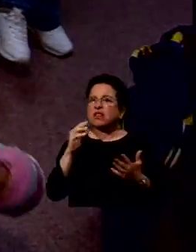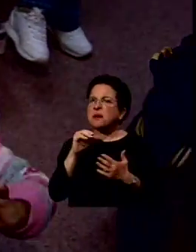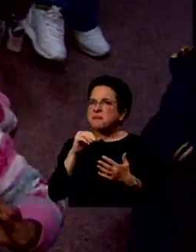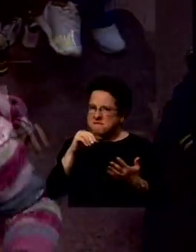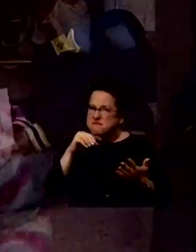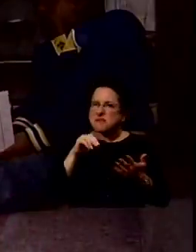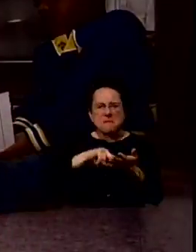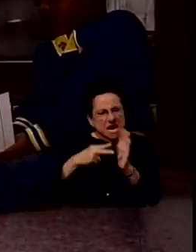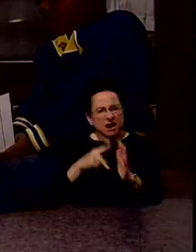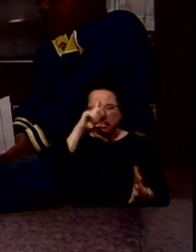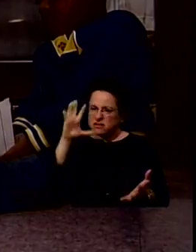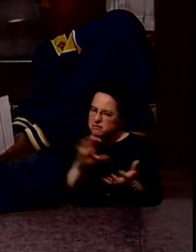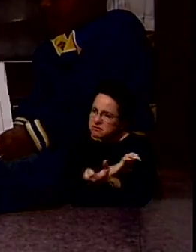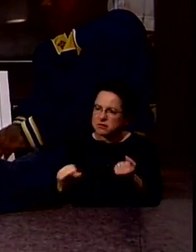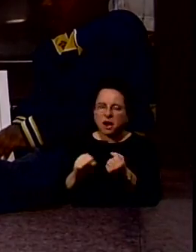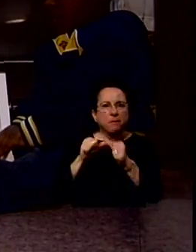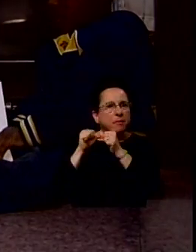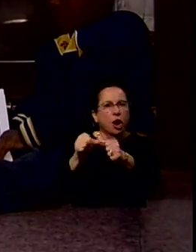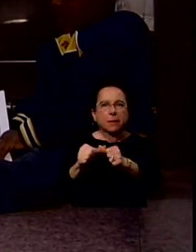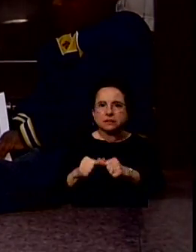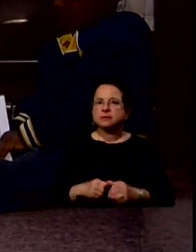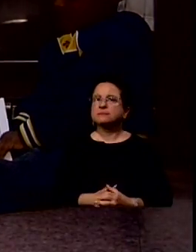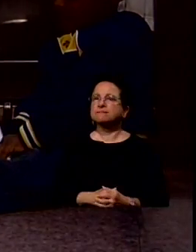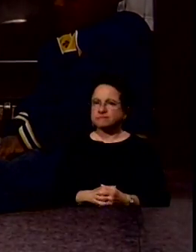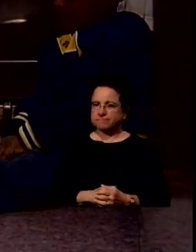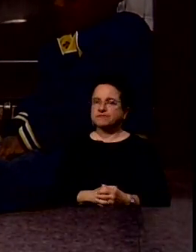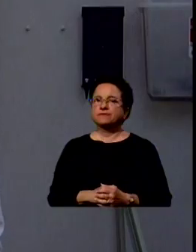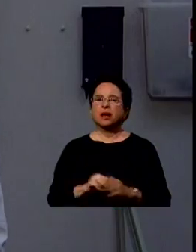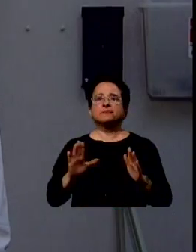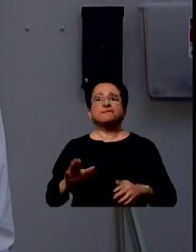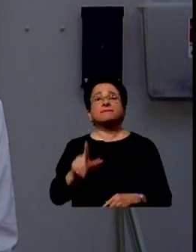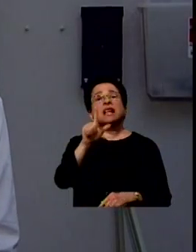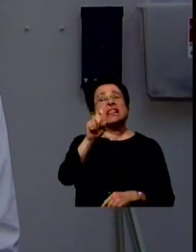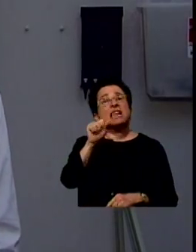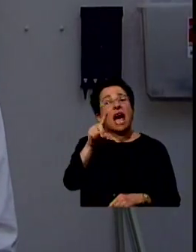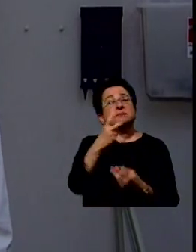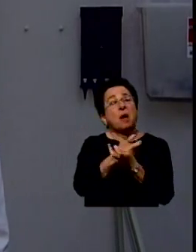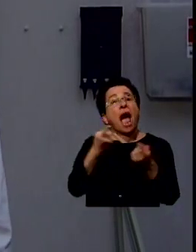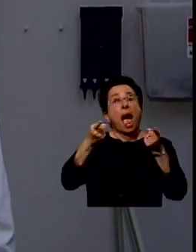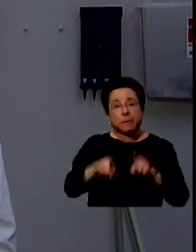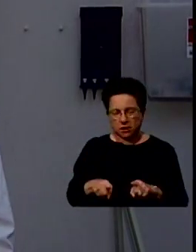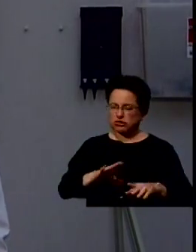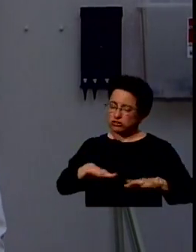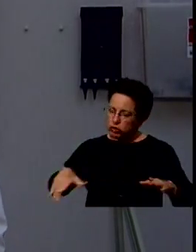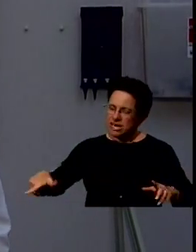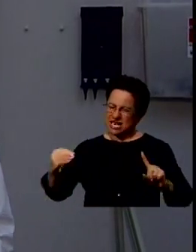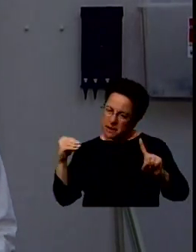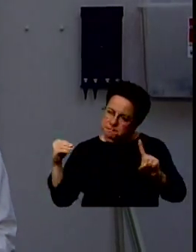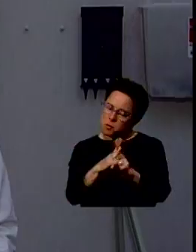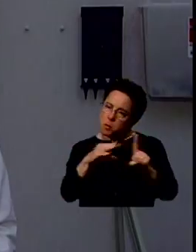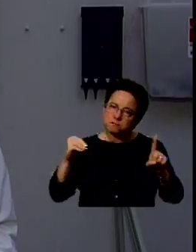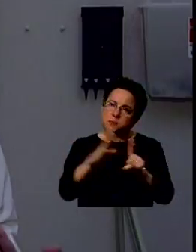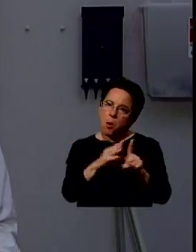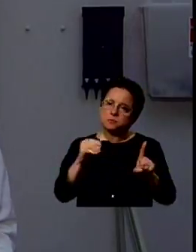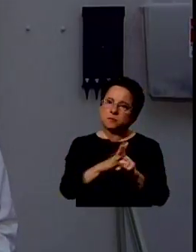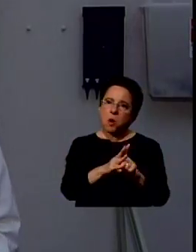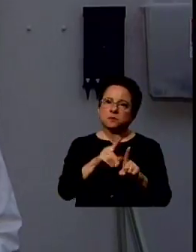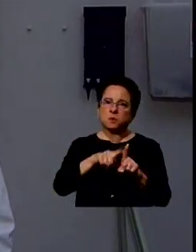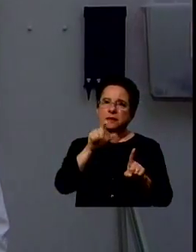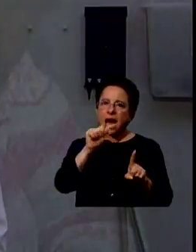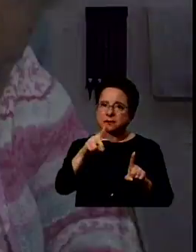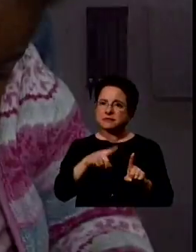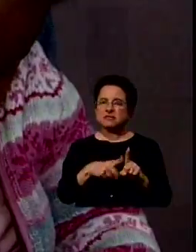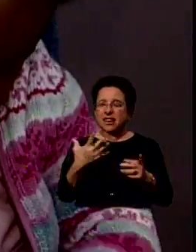brain damage, and many of the victims are toddlers. Childhood lead poisoning is children that are